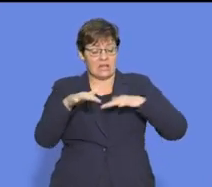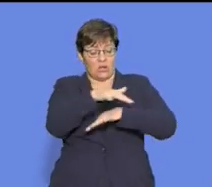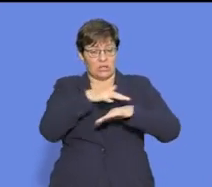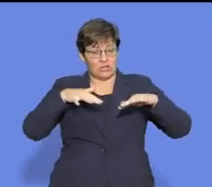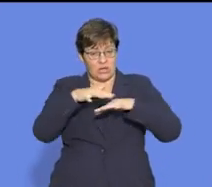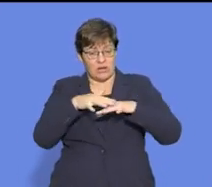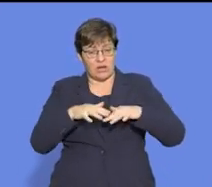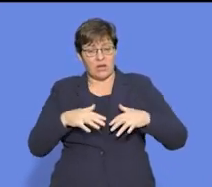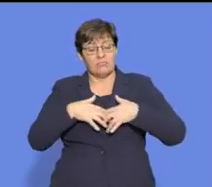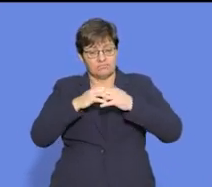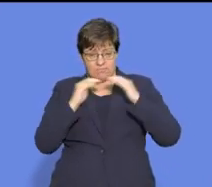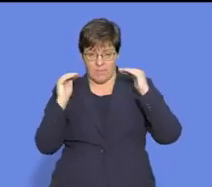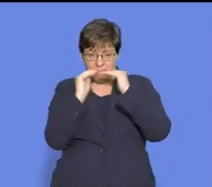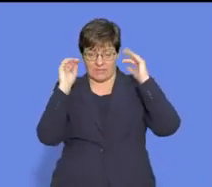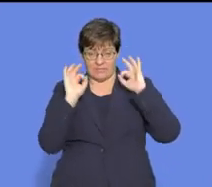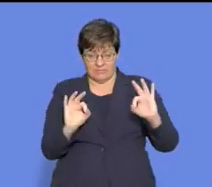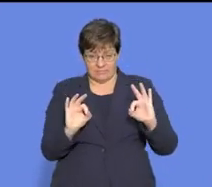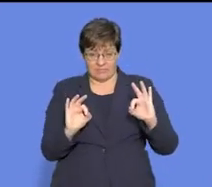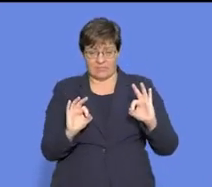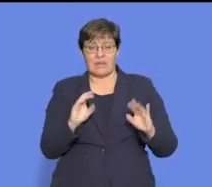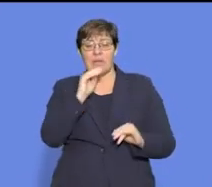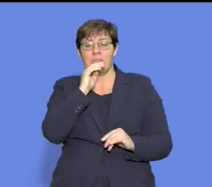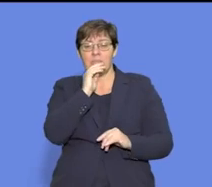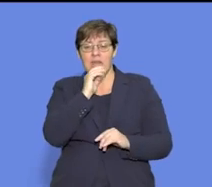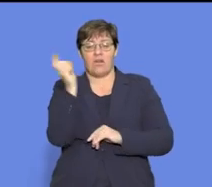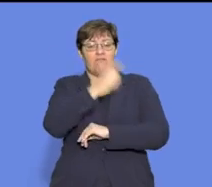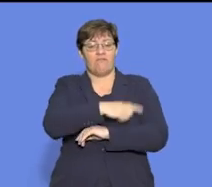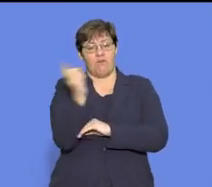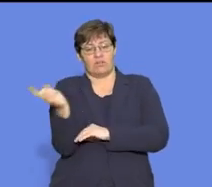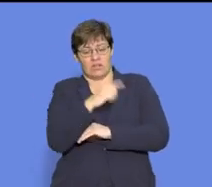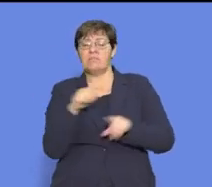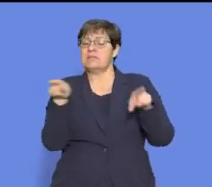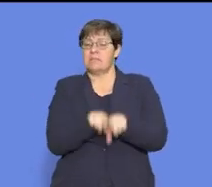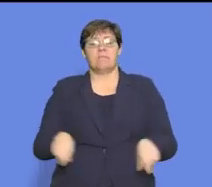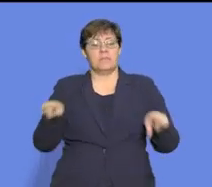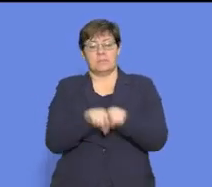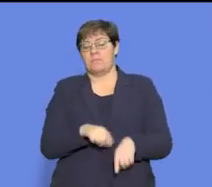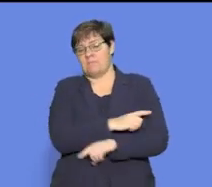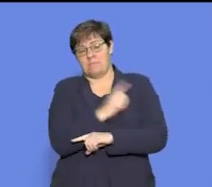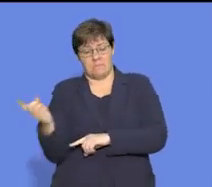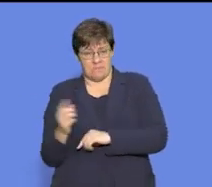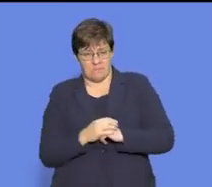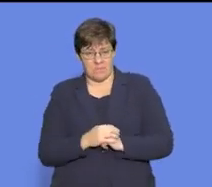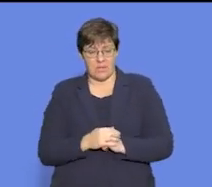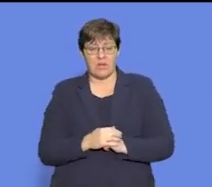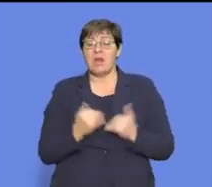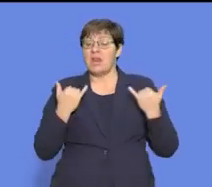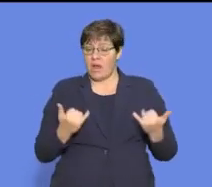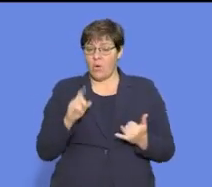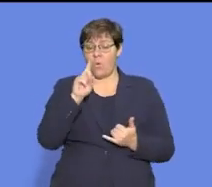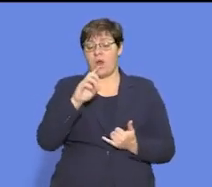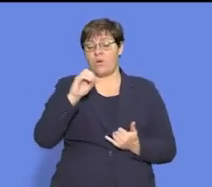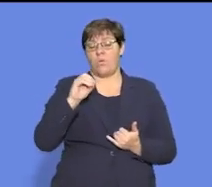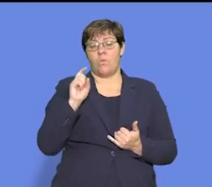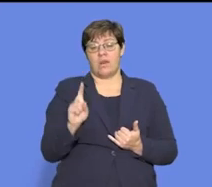that standard condition were met, then we know that that voltmeter will always read the same. And in this case,